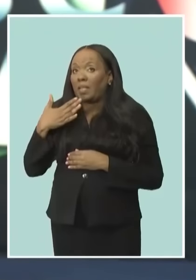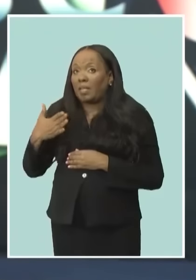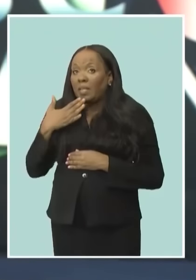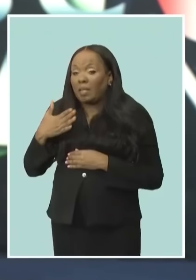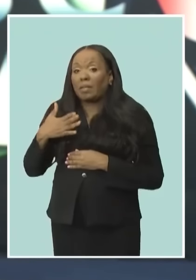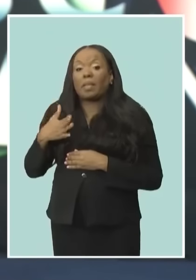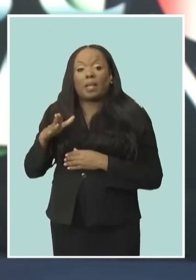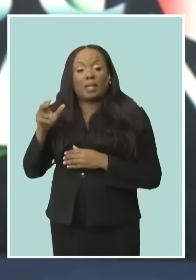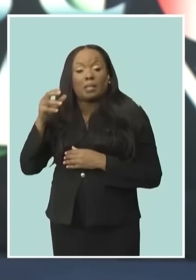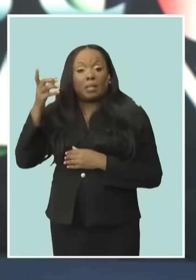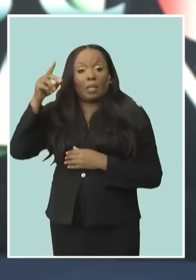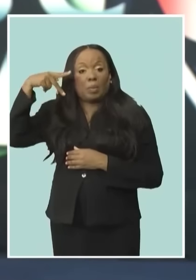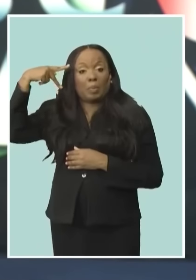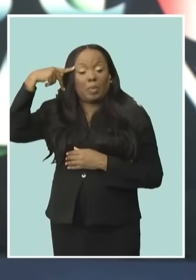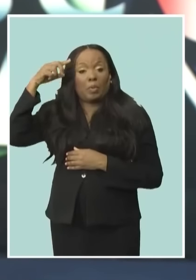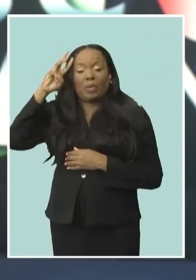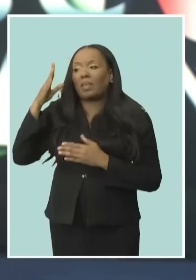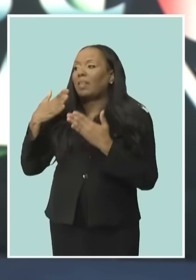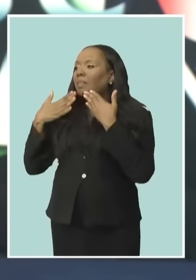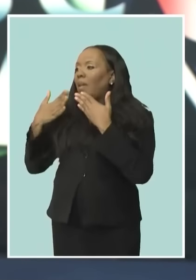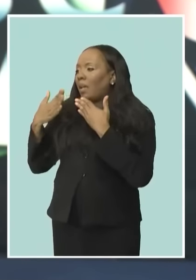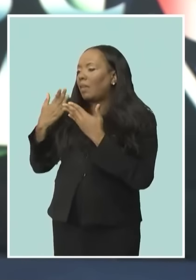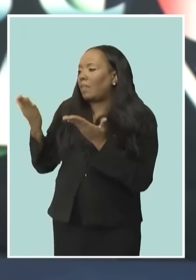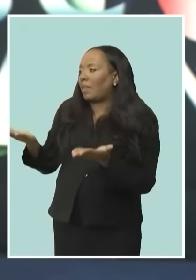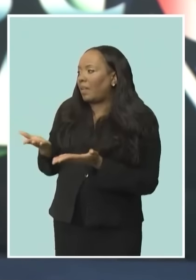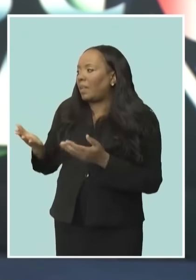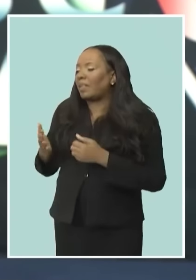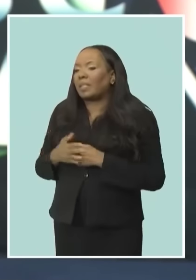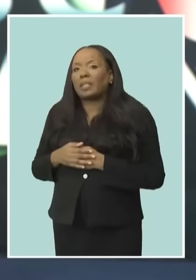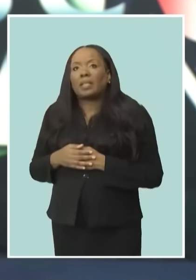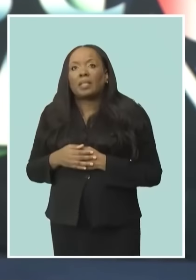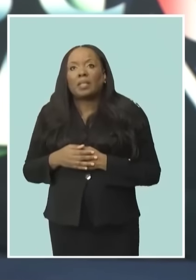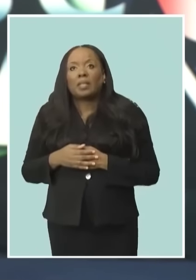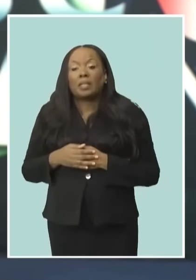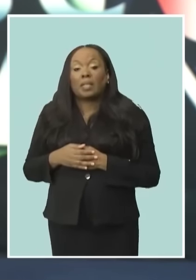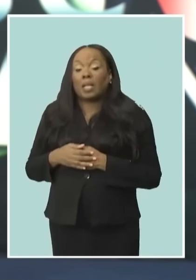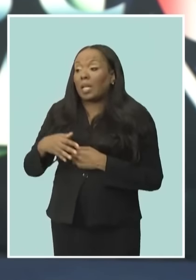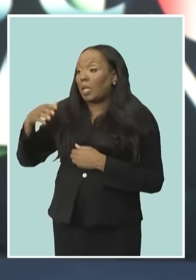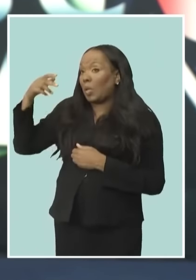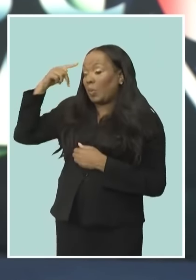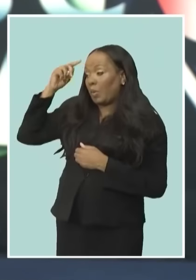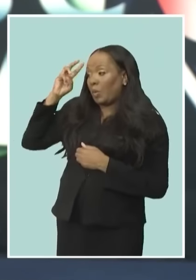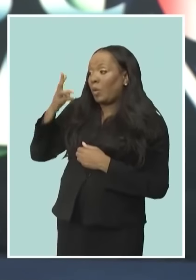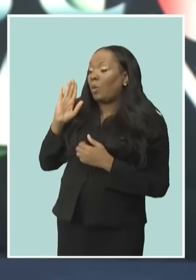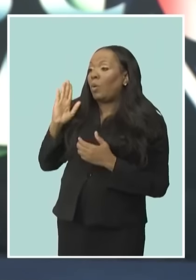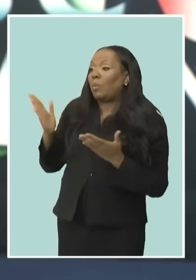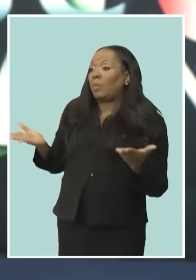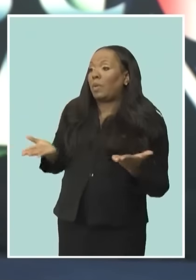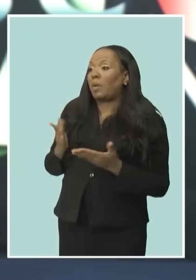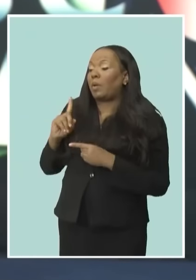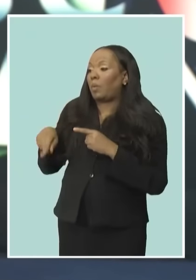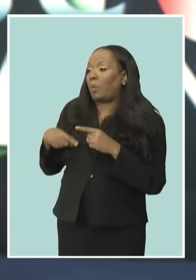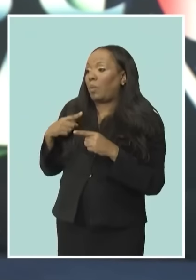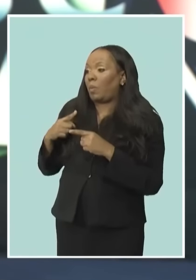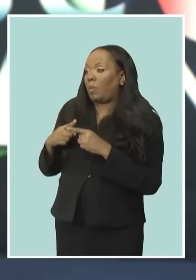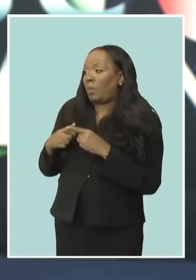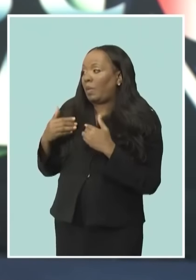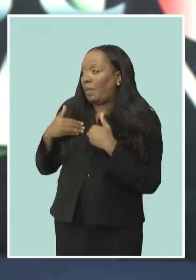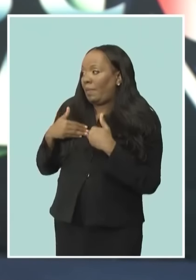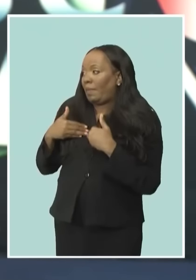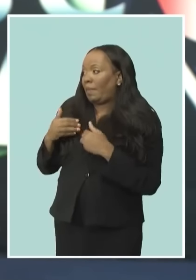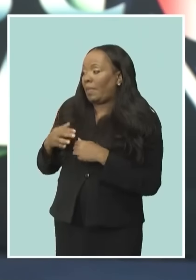Political analyst Peter Wickham joining us live on set. And of course, Peter, you will be on set when we do the election. That's